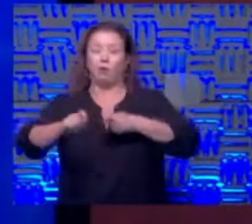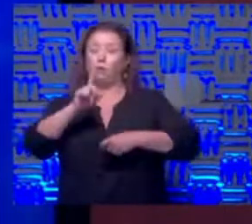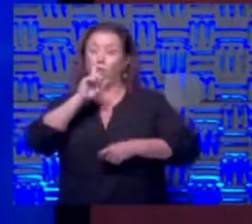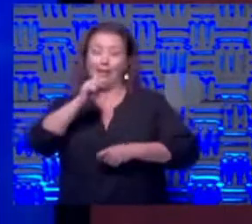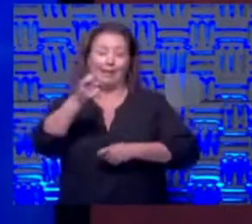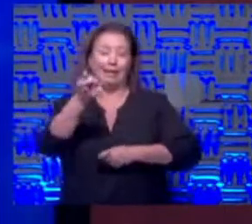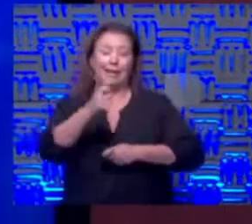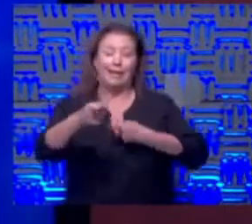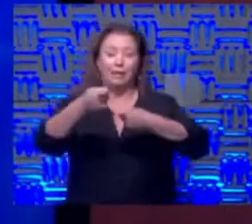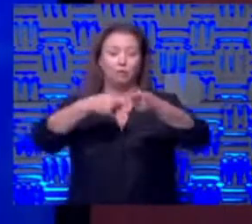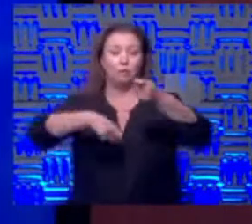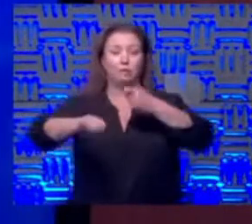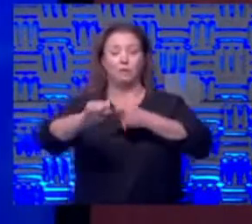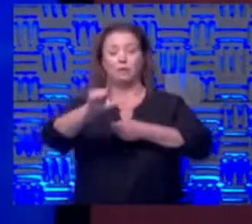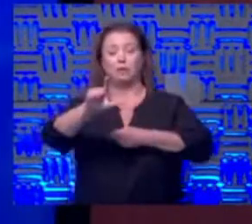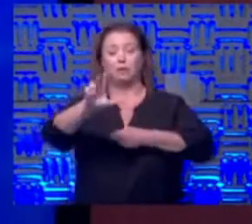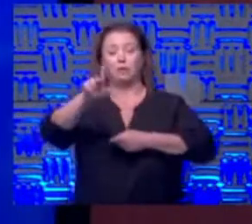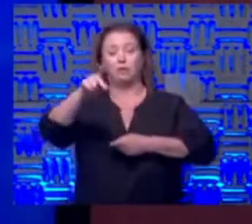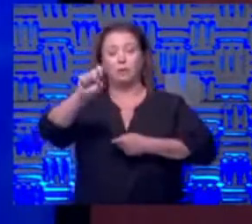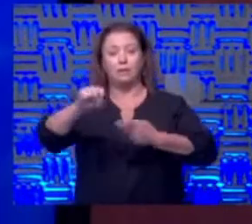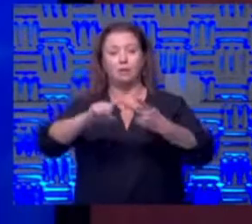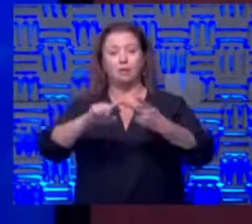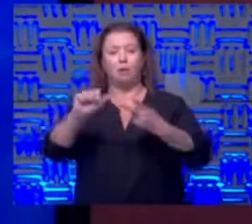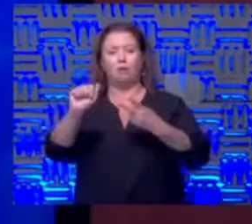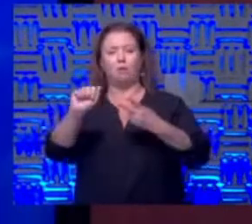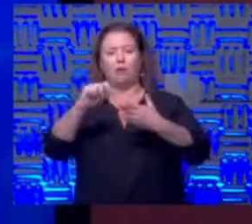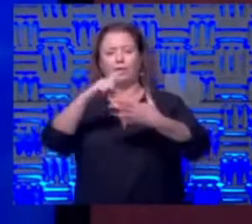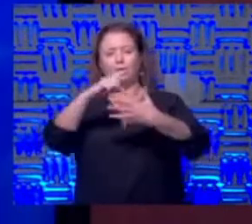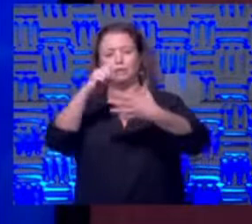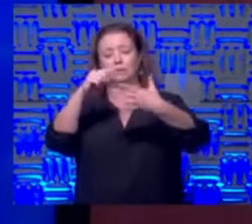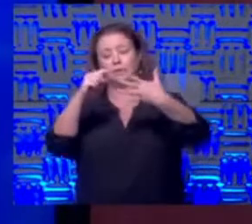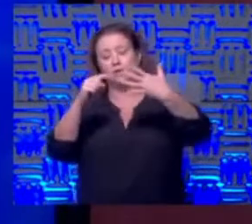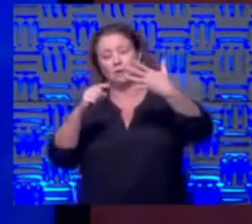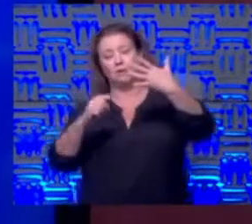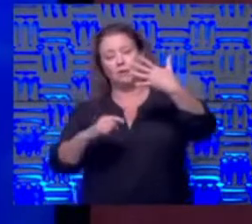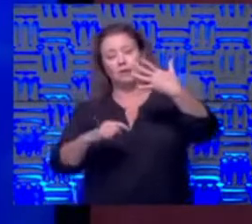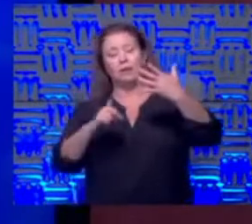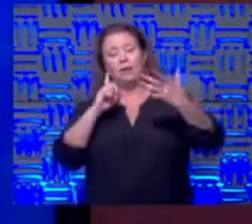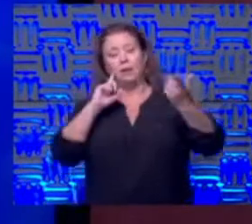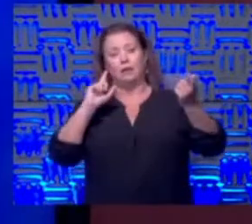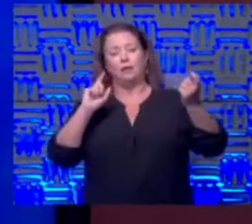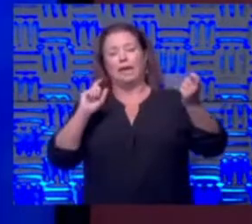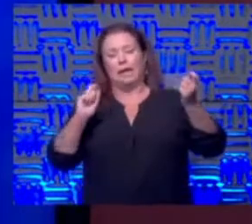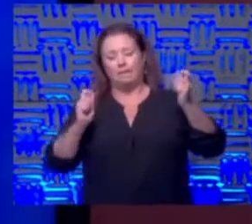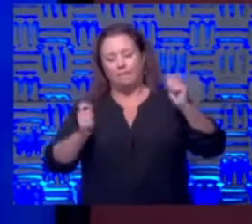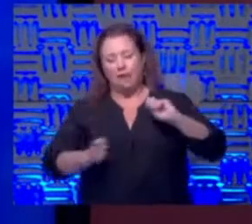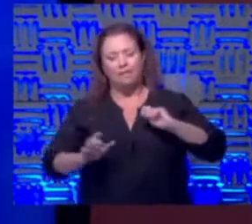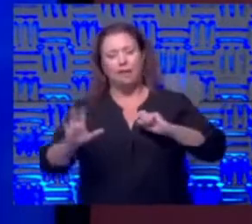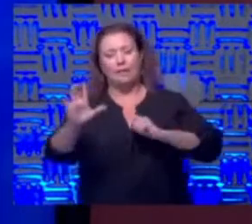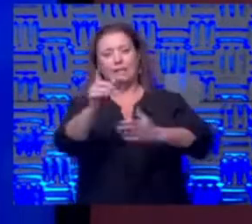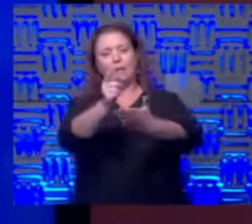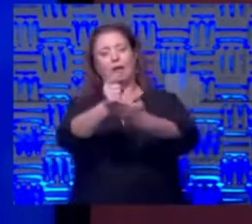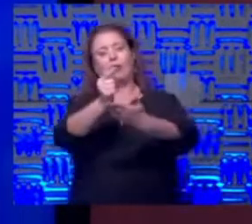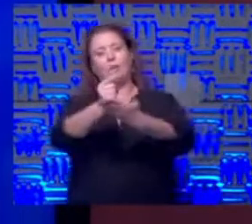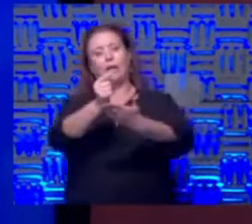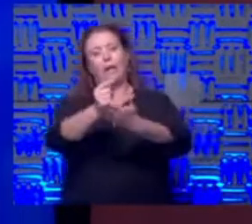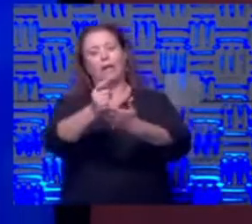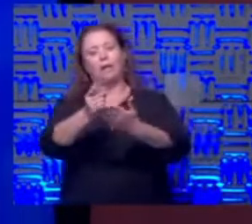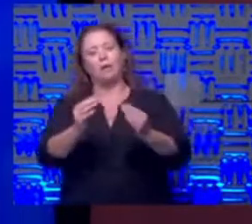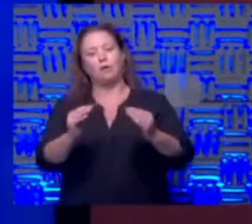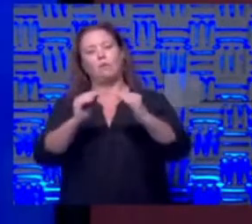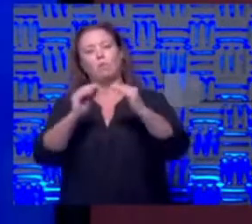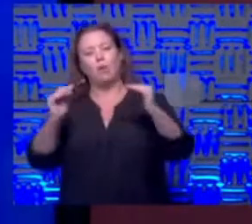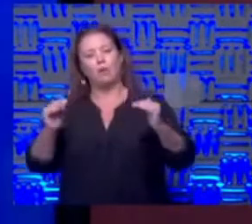transplant, lupus, rheumatoid arthritis, if you start going on disease modifying therapy, it means you probably have